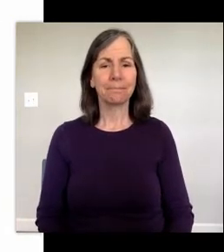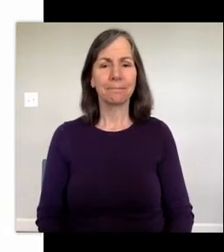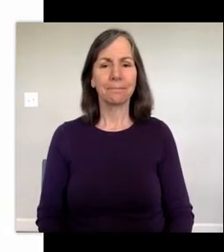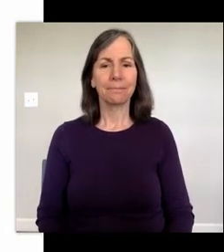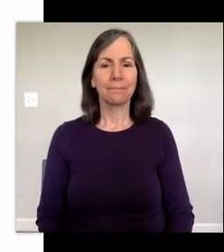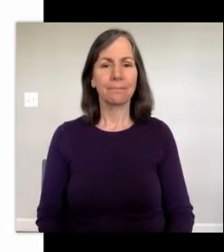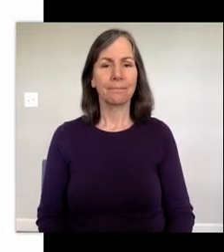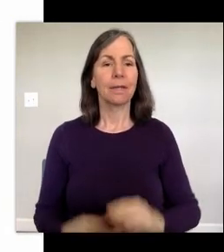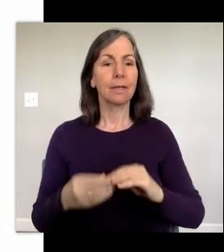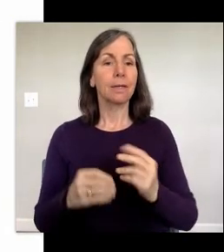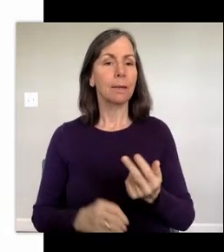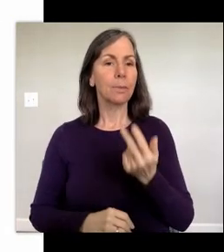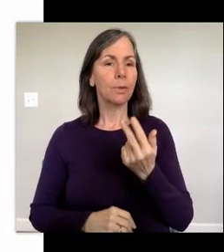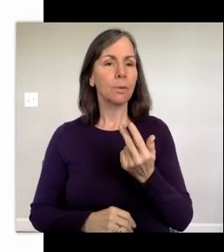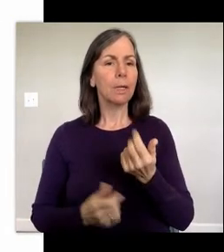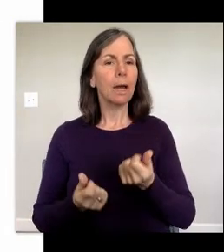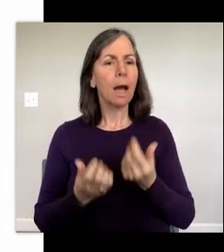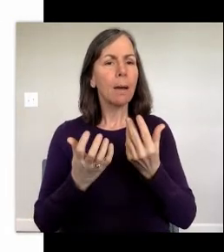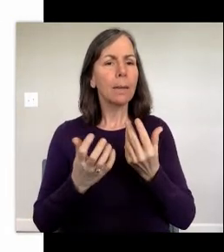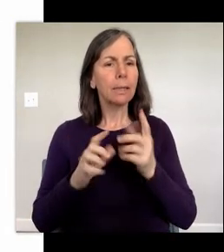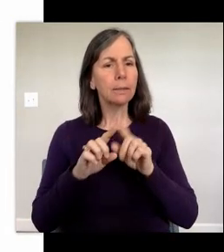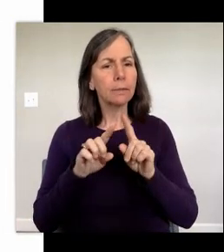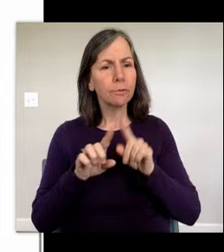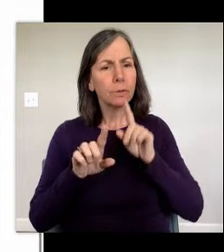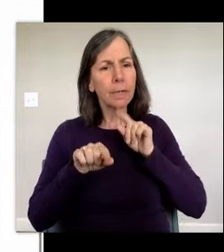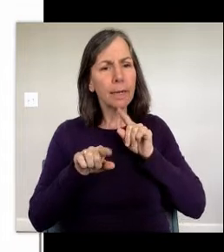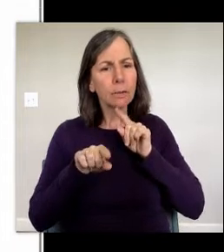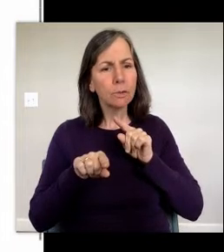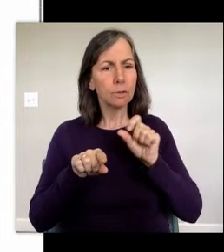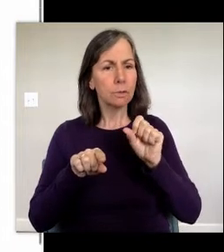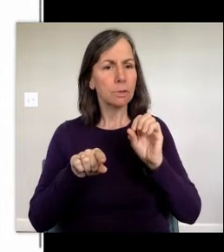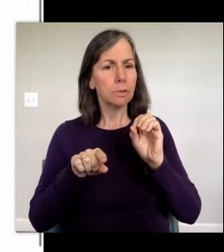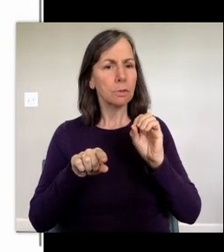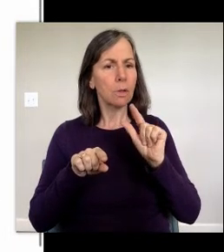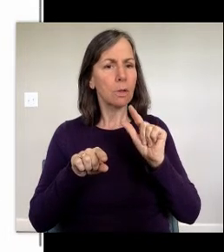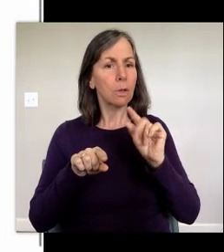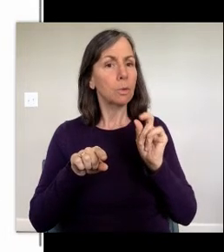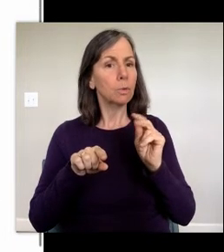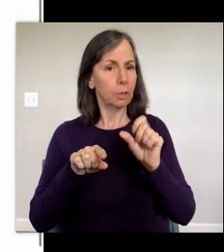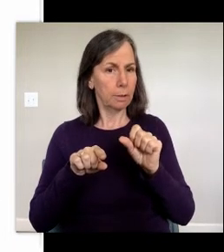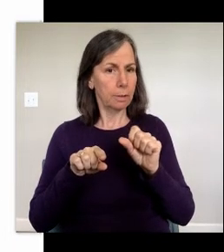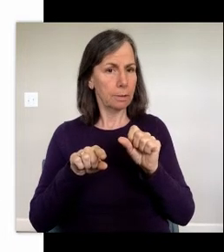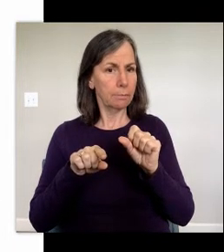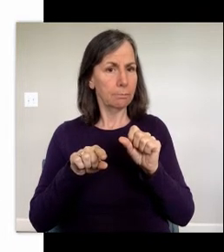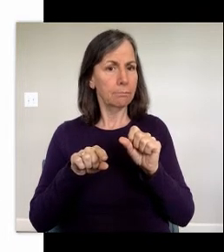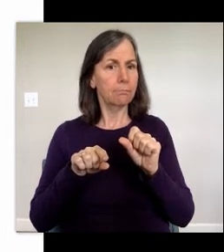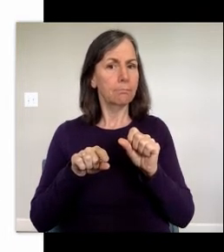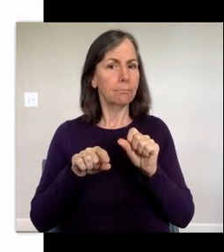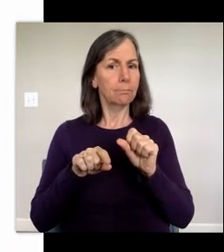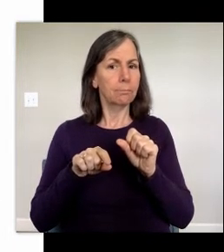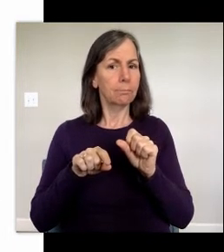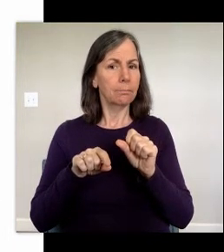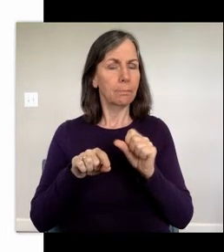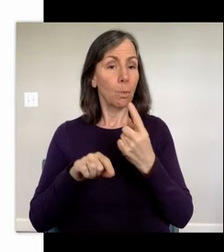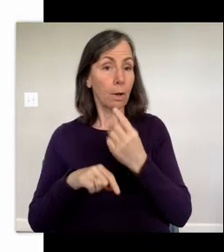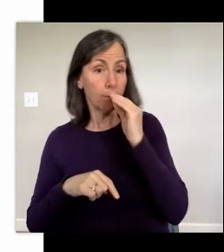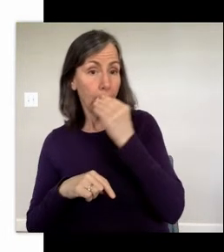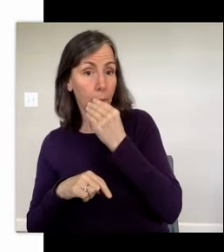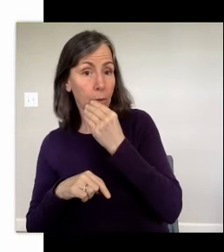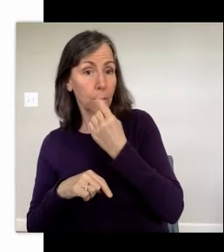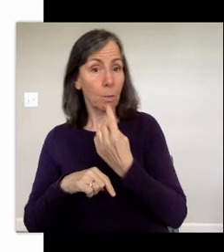How many solutions are possible? That means how many solutions for what a flower